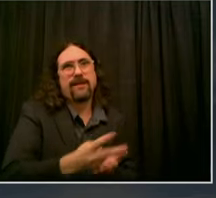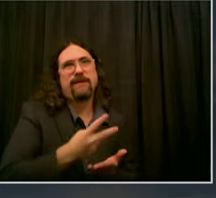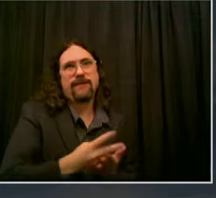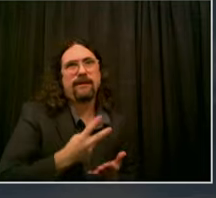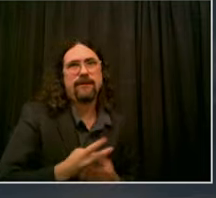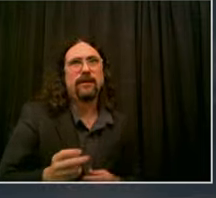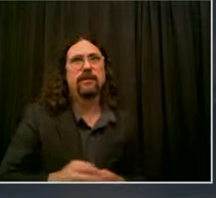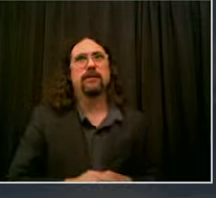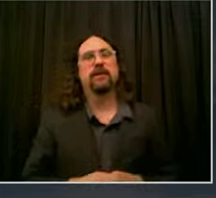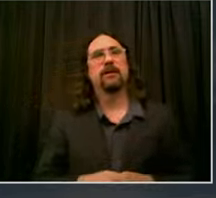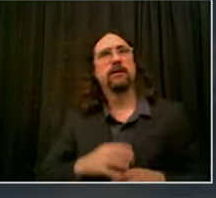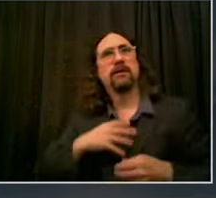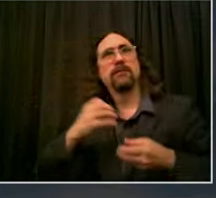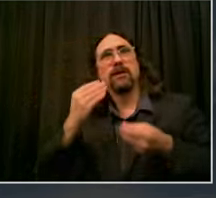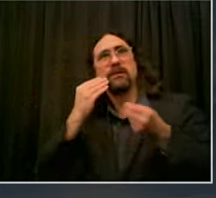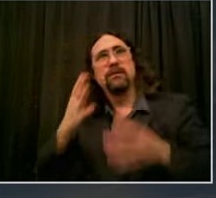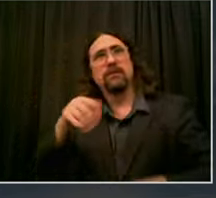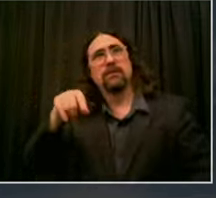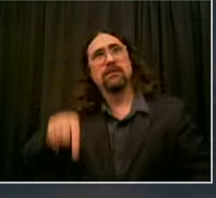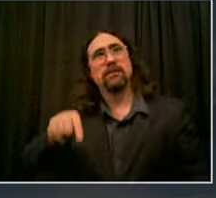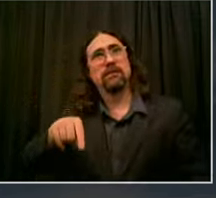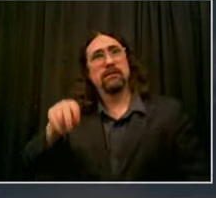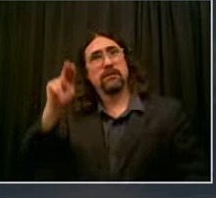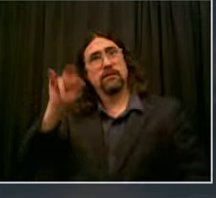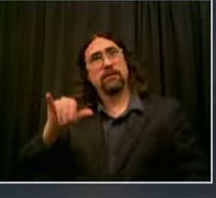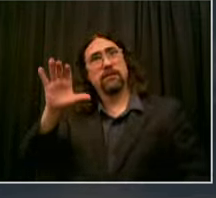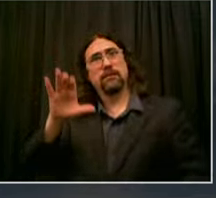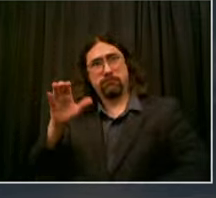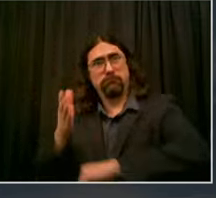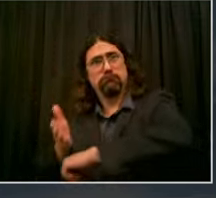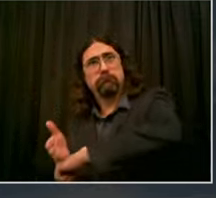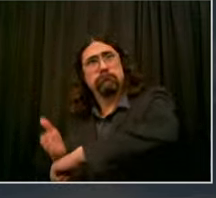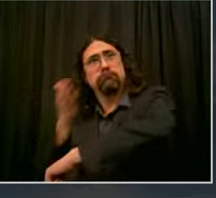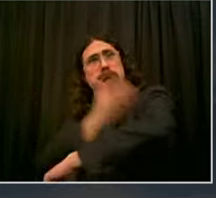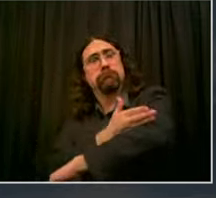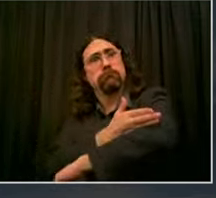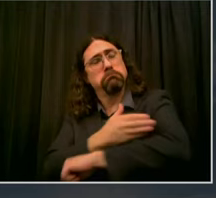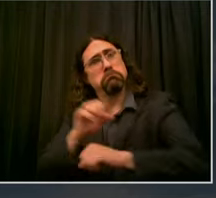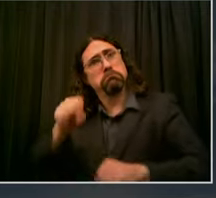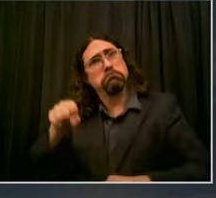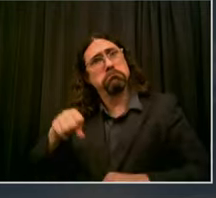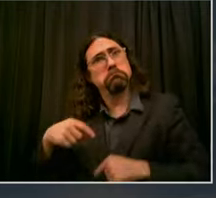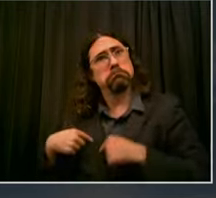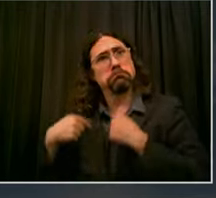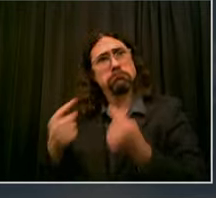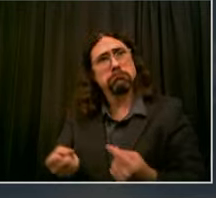done with precision policing and reducing arrests, implementing neighborhood policing,